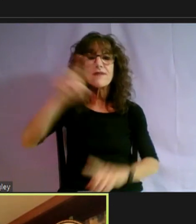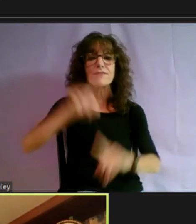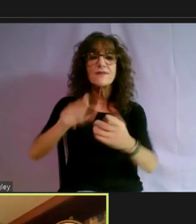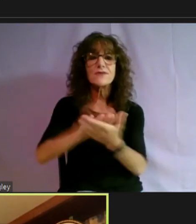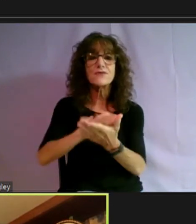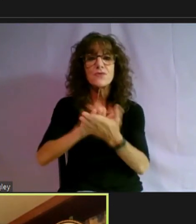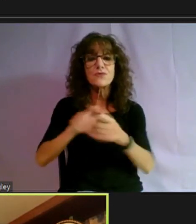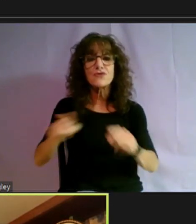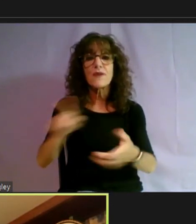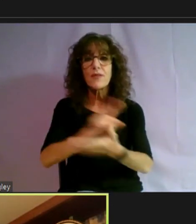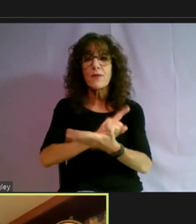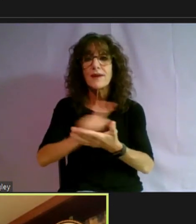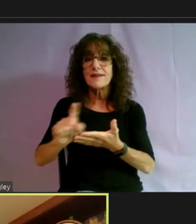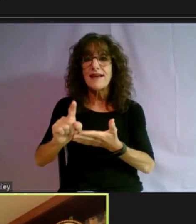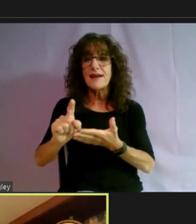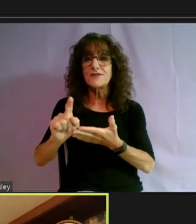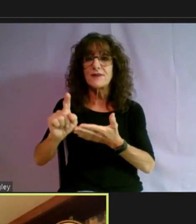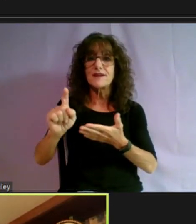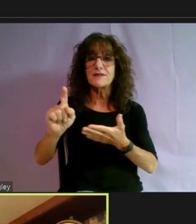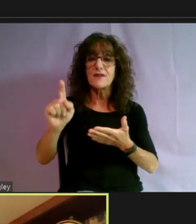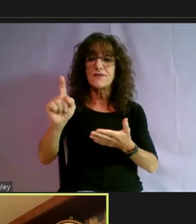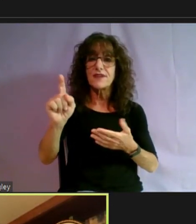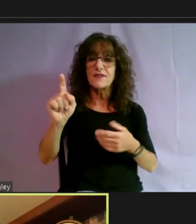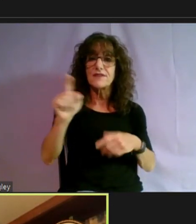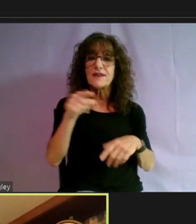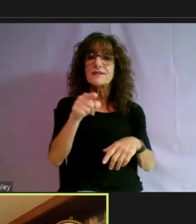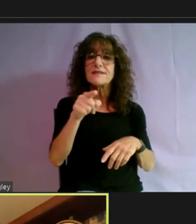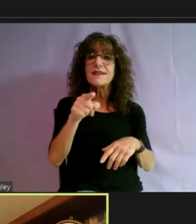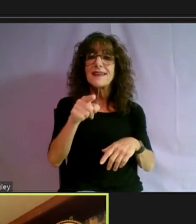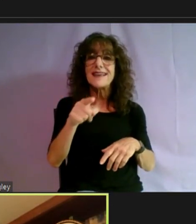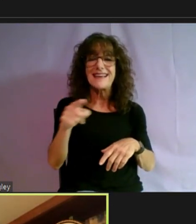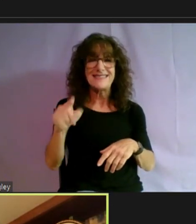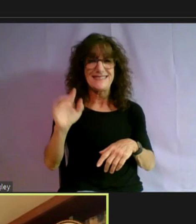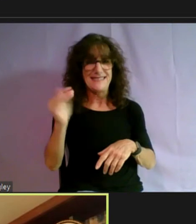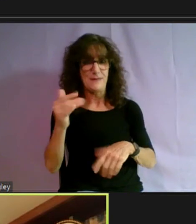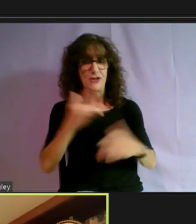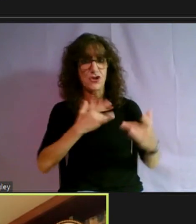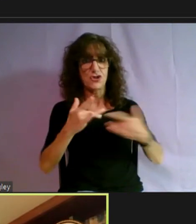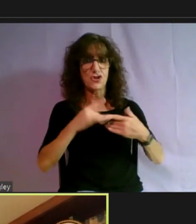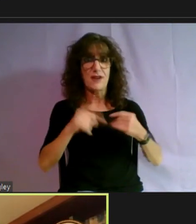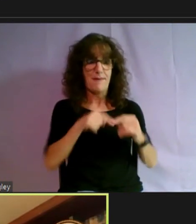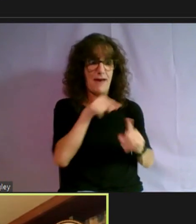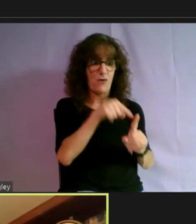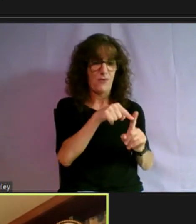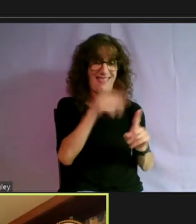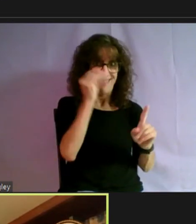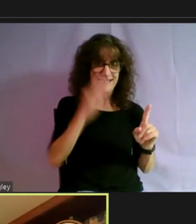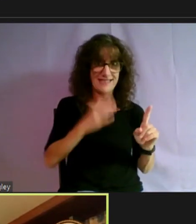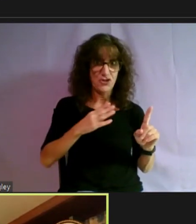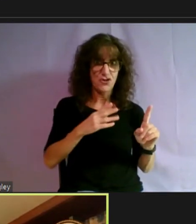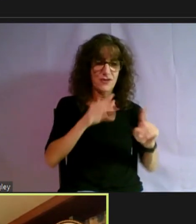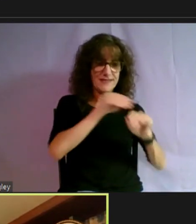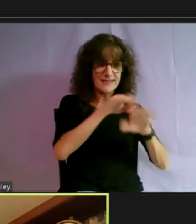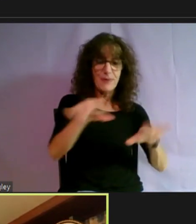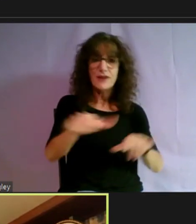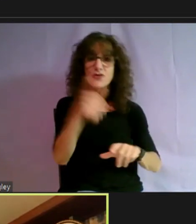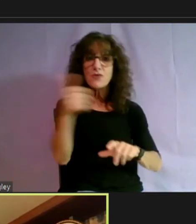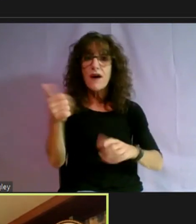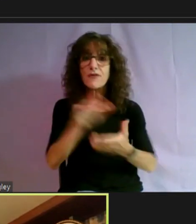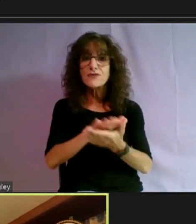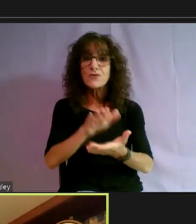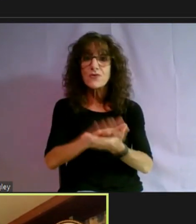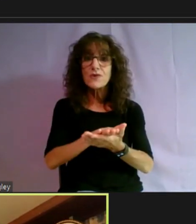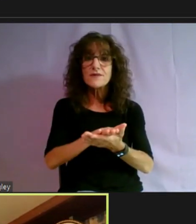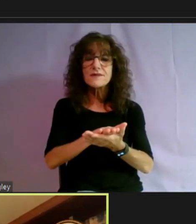is, so this teacher is more concerned, it sounds like her concern is about her as a spreader. My question is, what